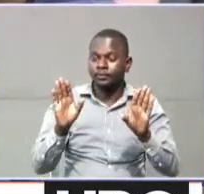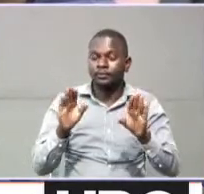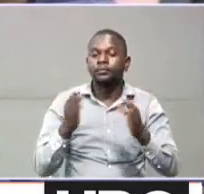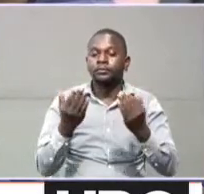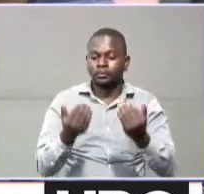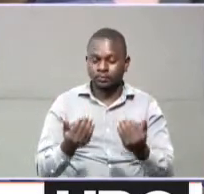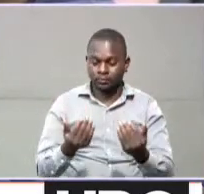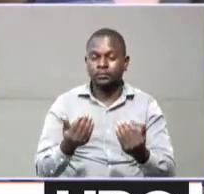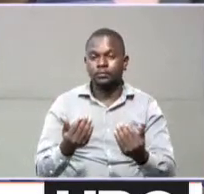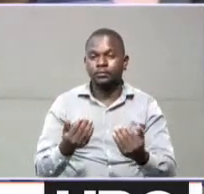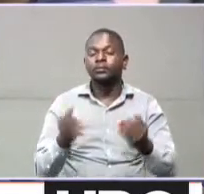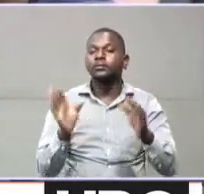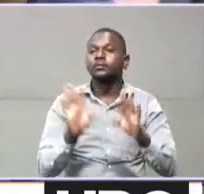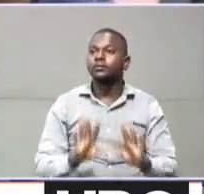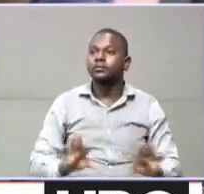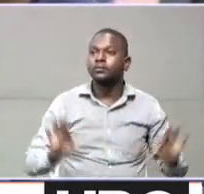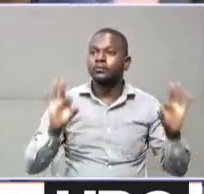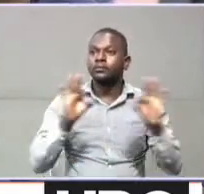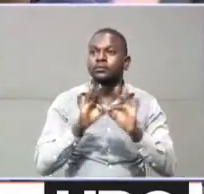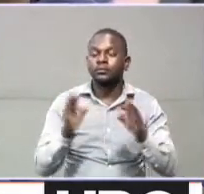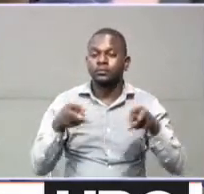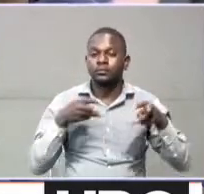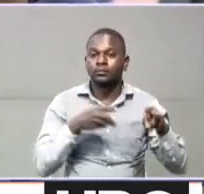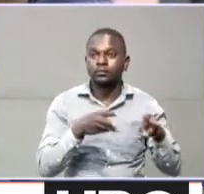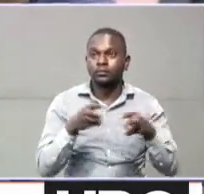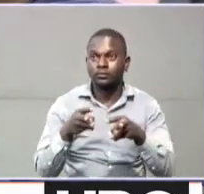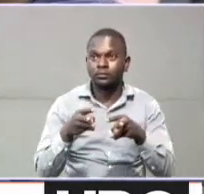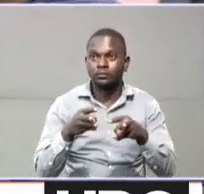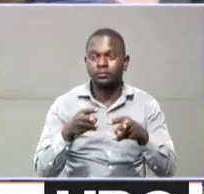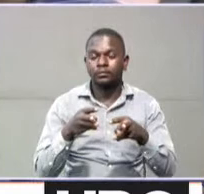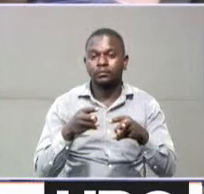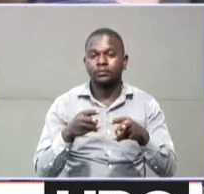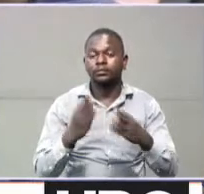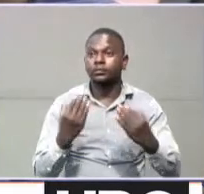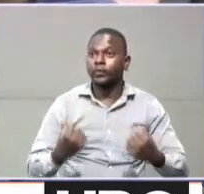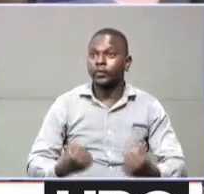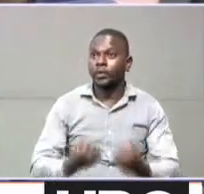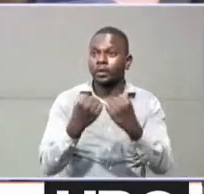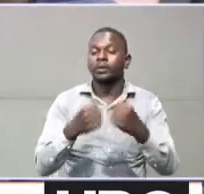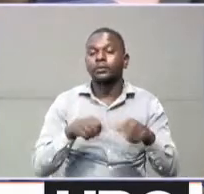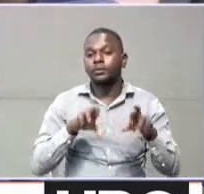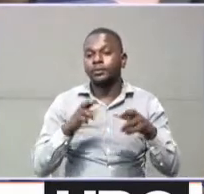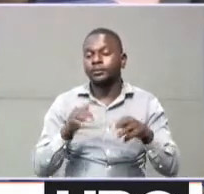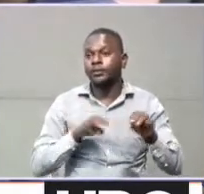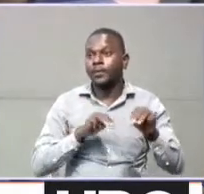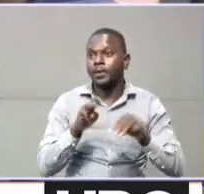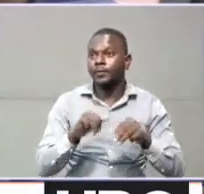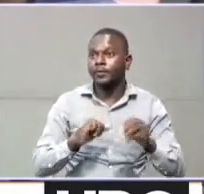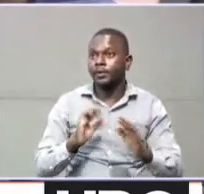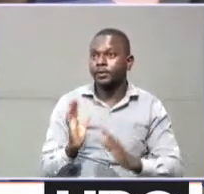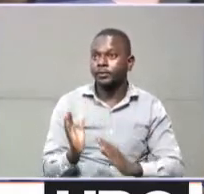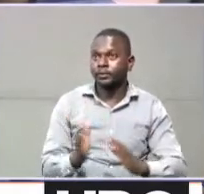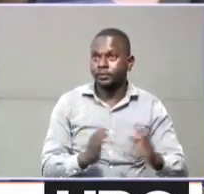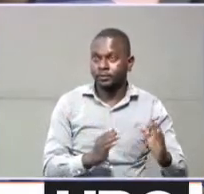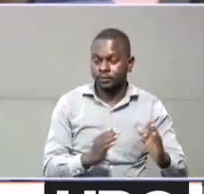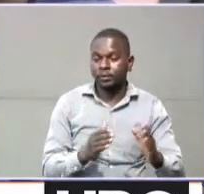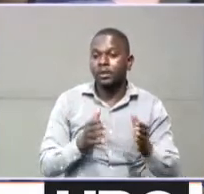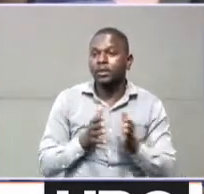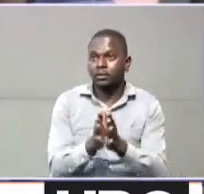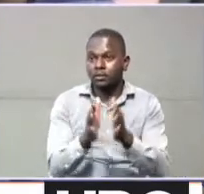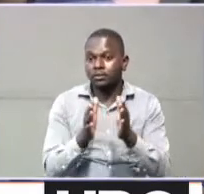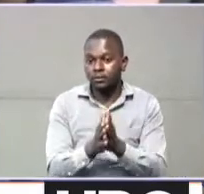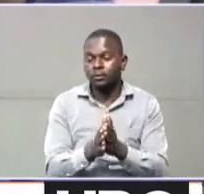and is taking the necessary measures the disaster risk management plan which spells